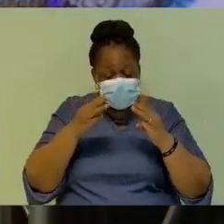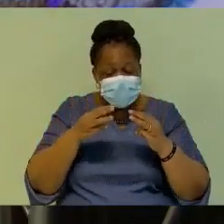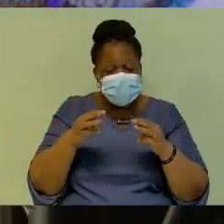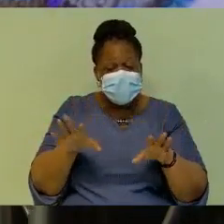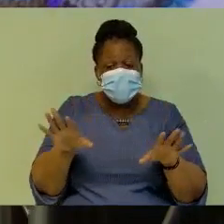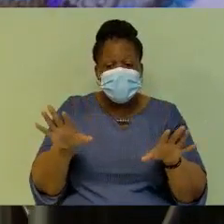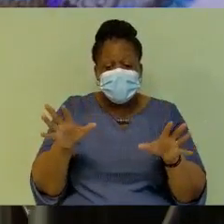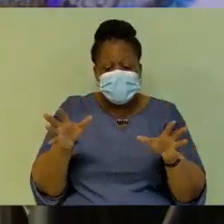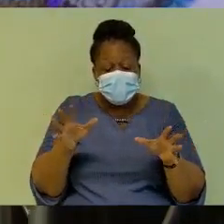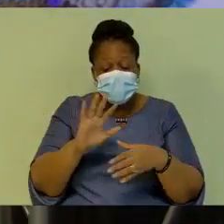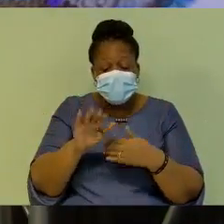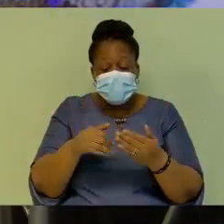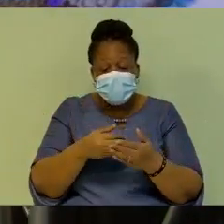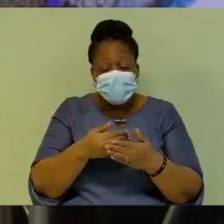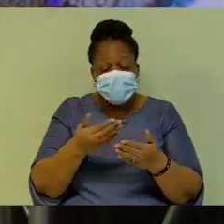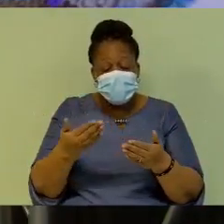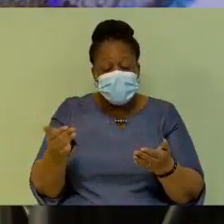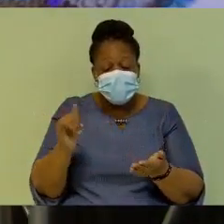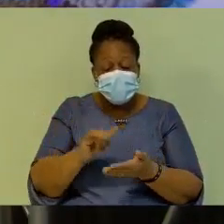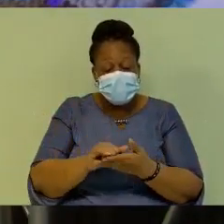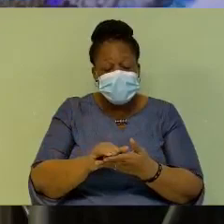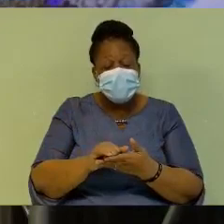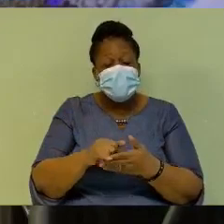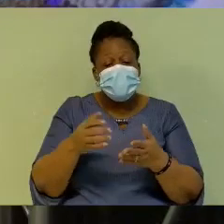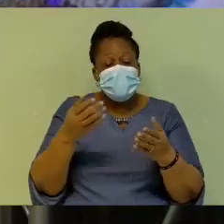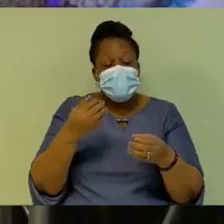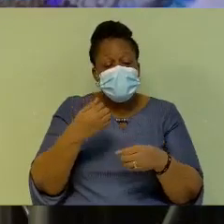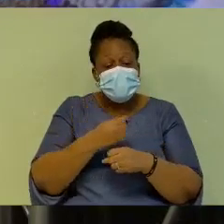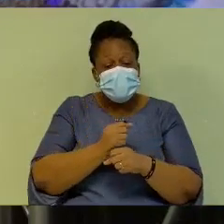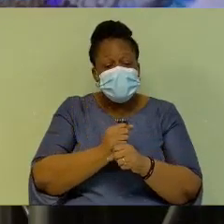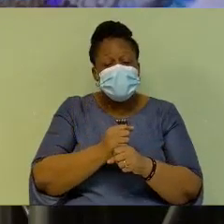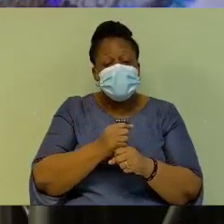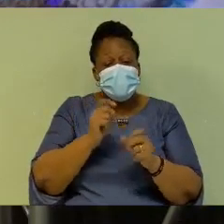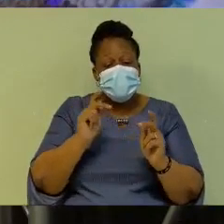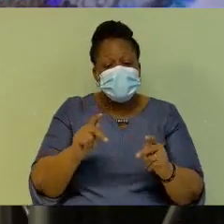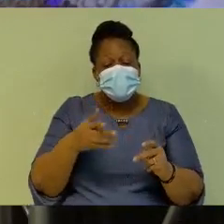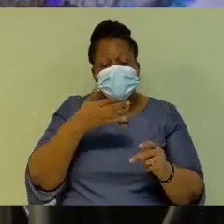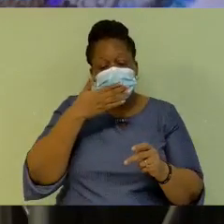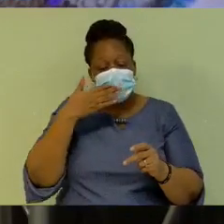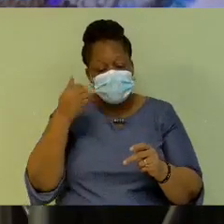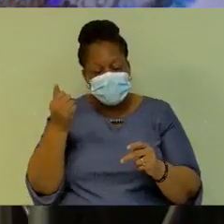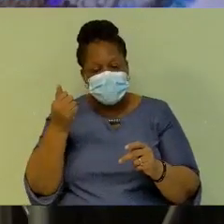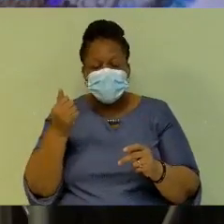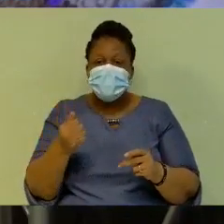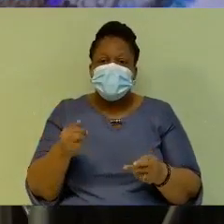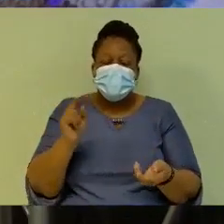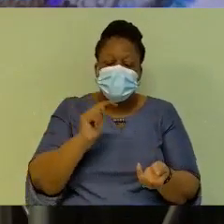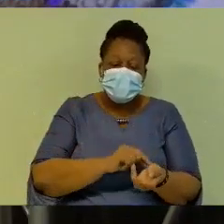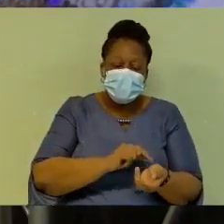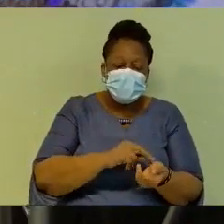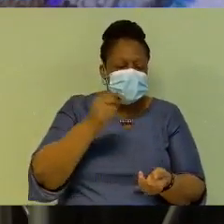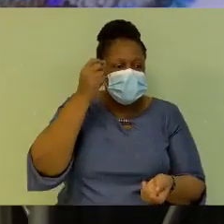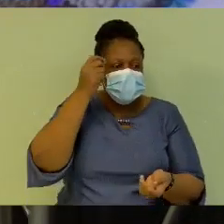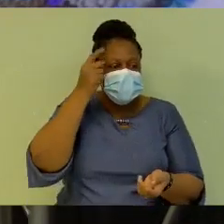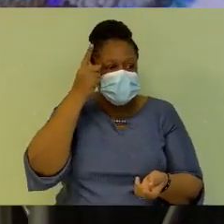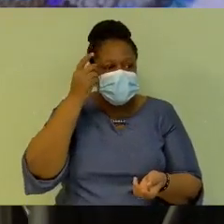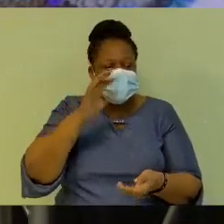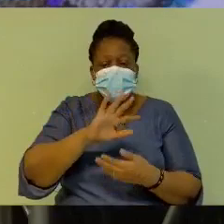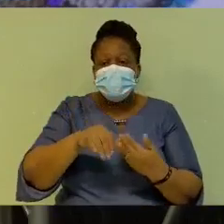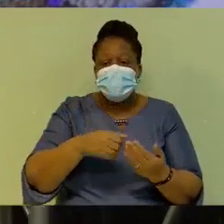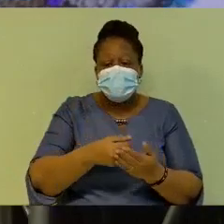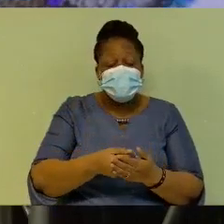and more," end of quote. It is the nurses who knows and understand all that is required to administer care to patients and